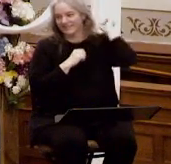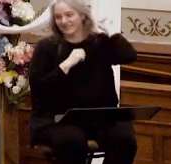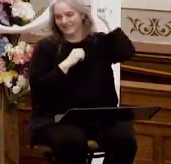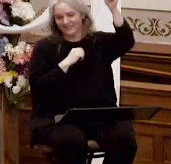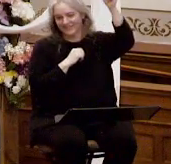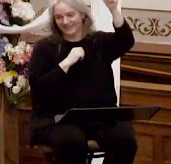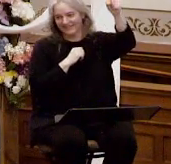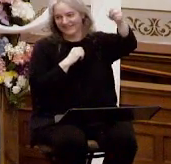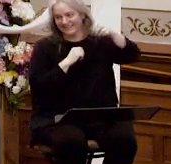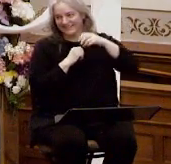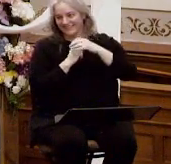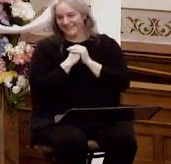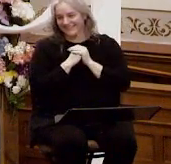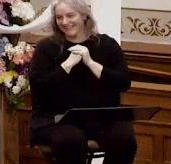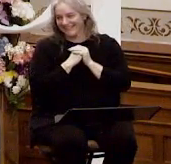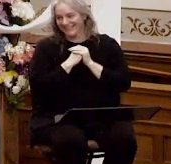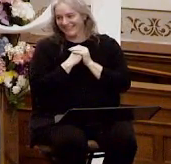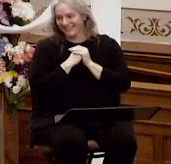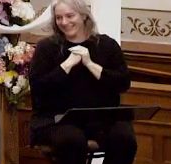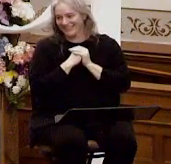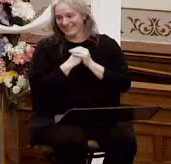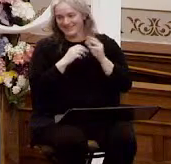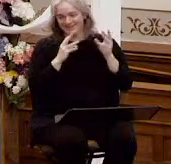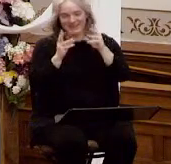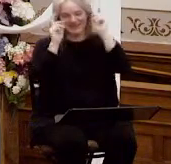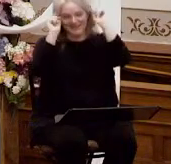on. Yeah. Way to go.